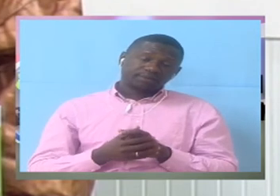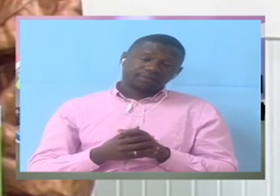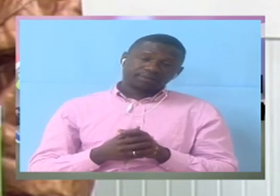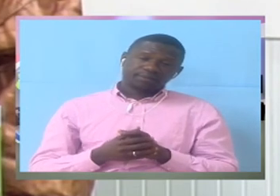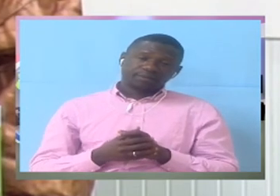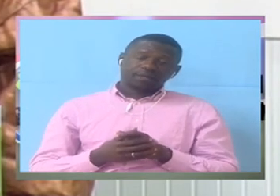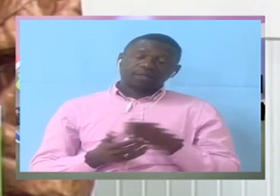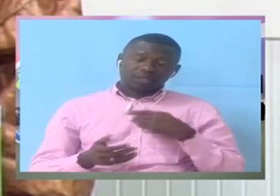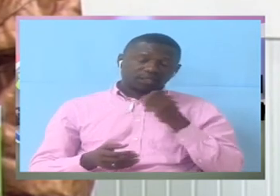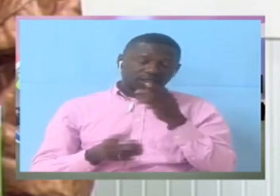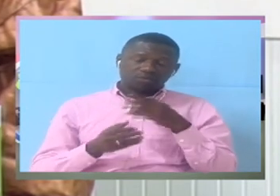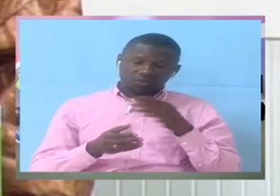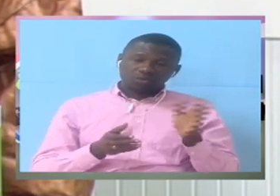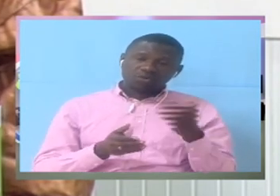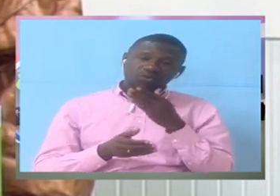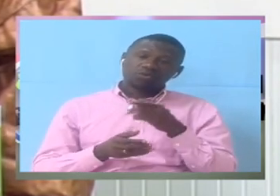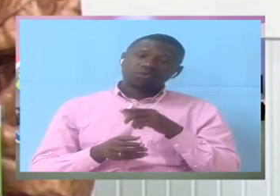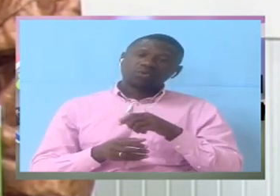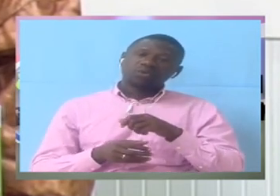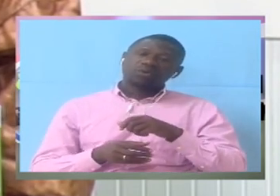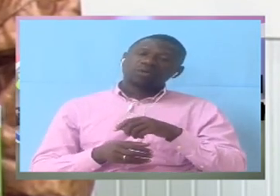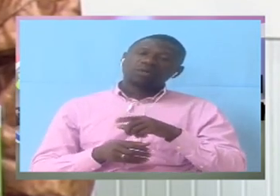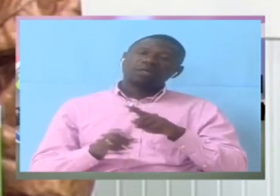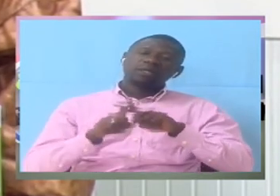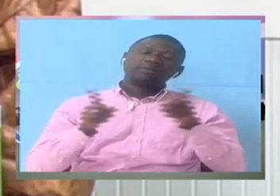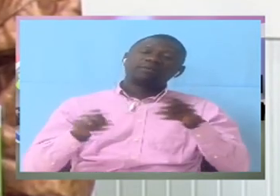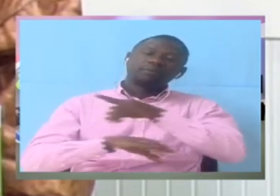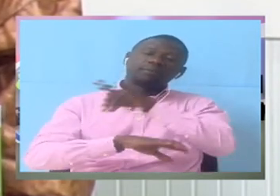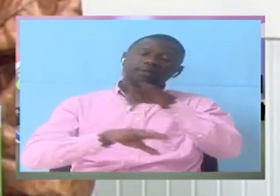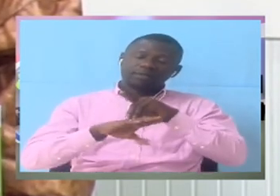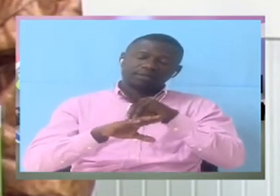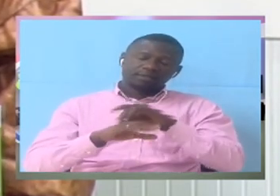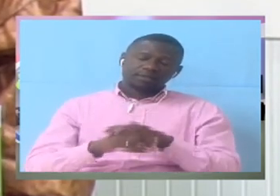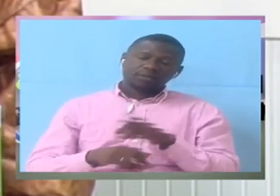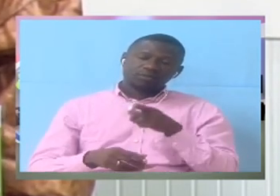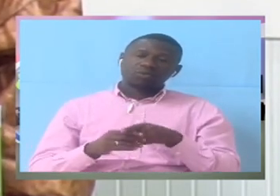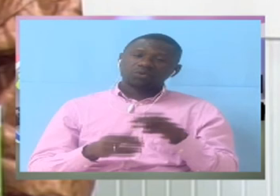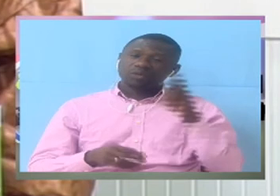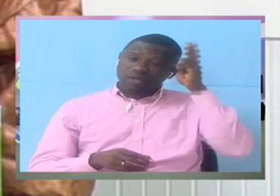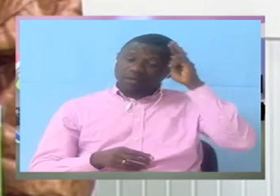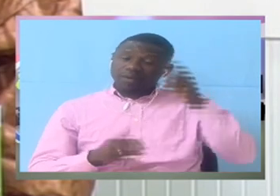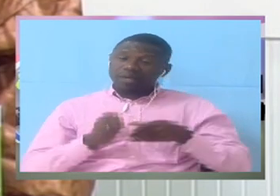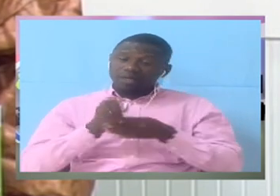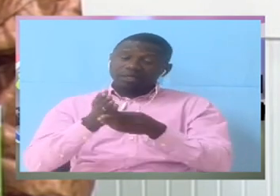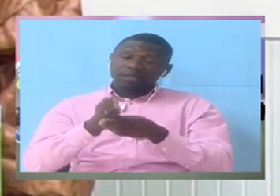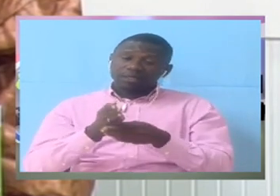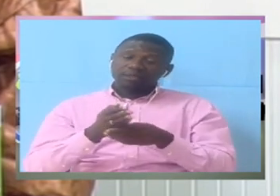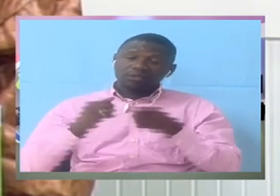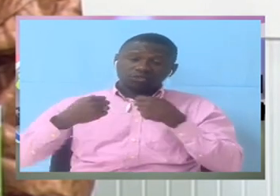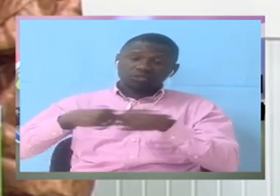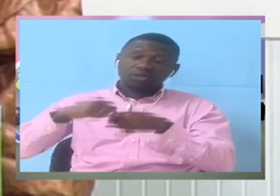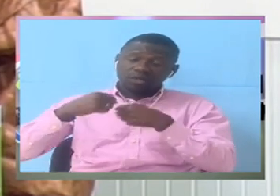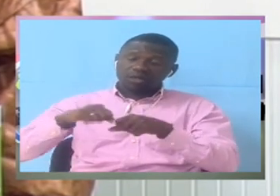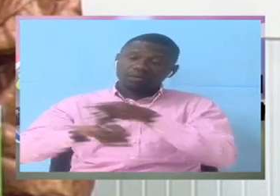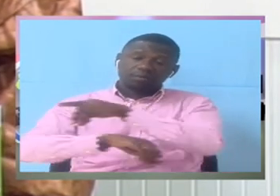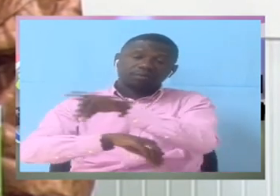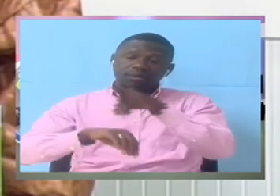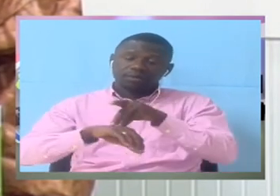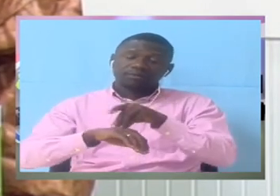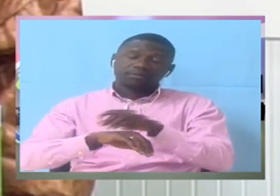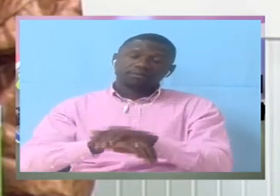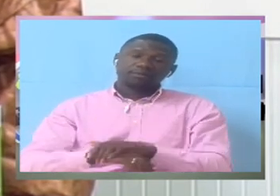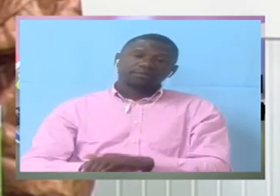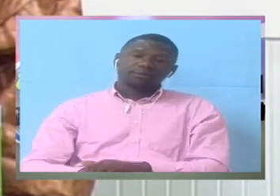Yelamu Charles Taylor Advanced Training Base. That was Charles Taylor's Advanced Training Base. Before nga Monrovia